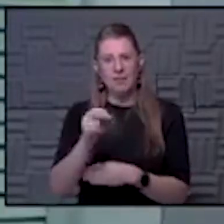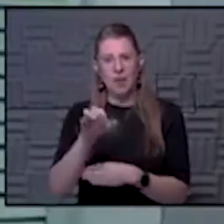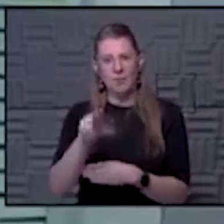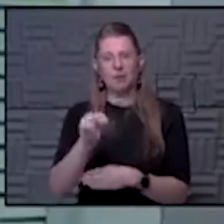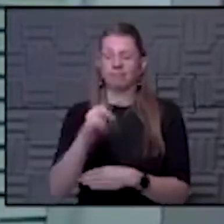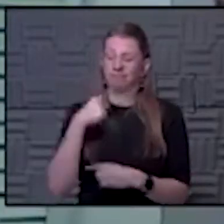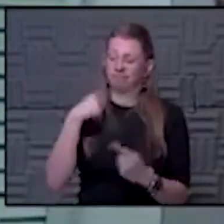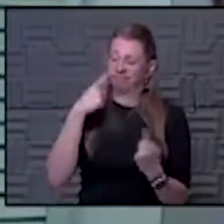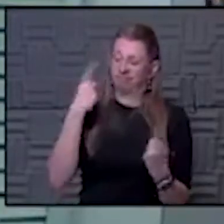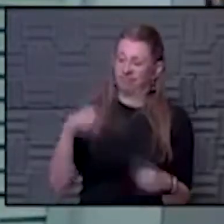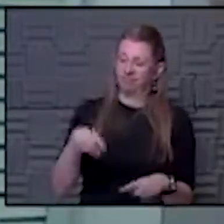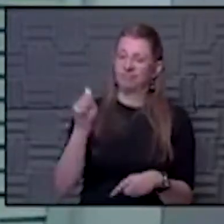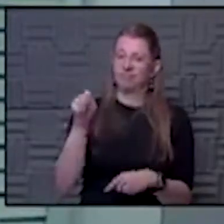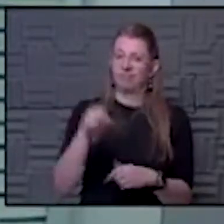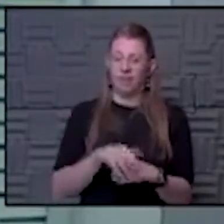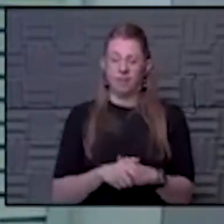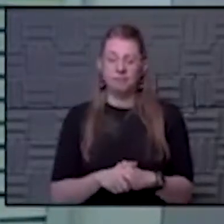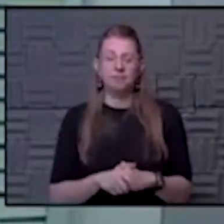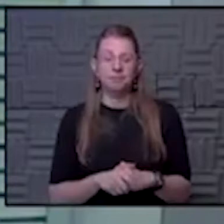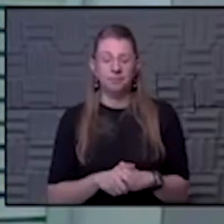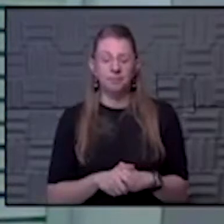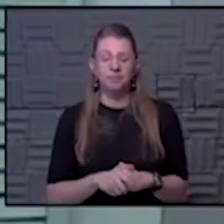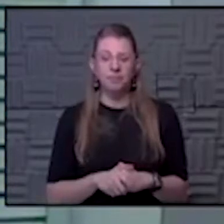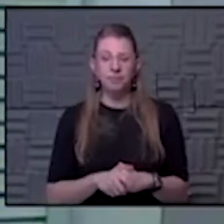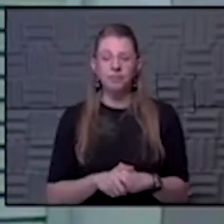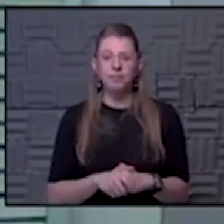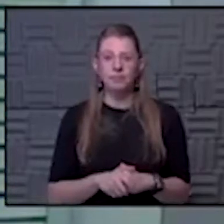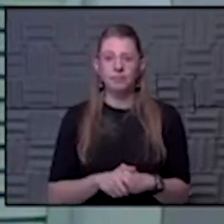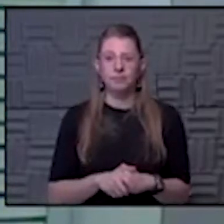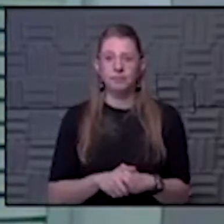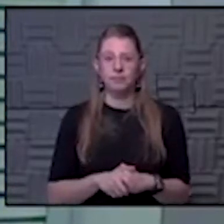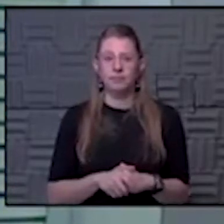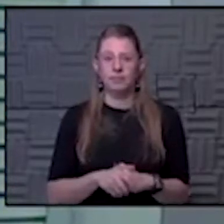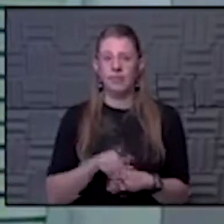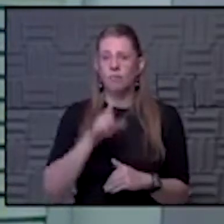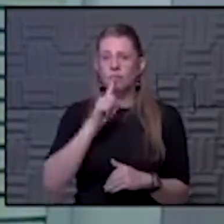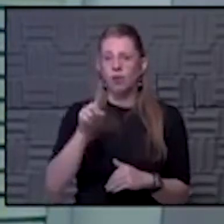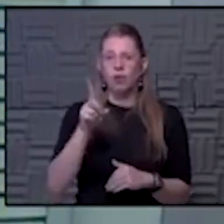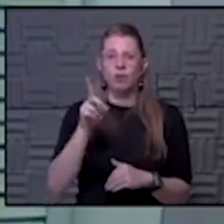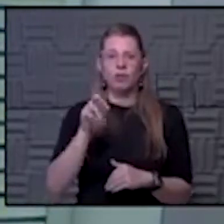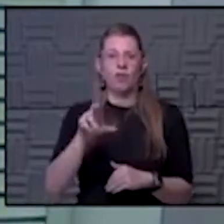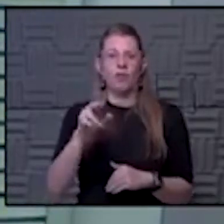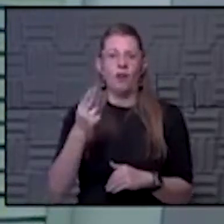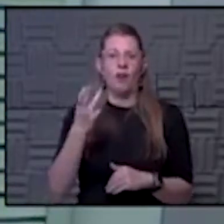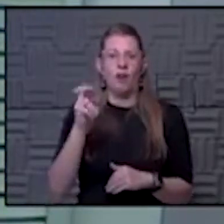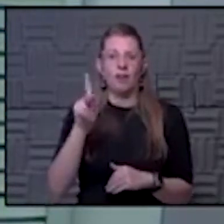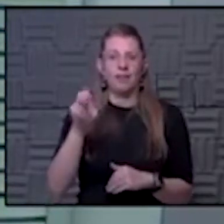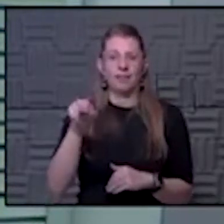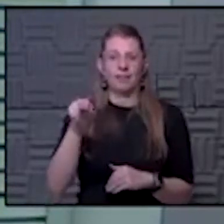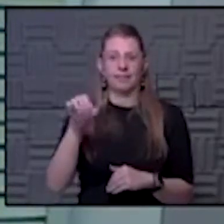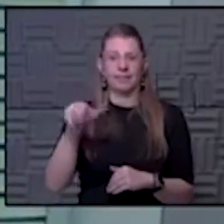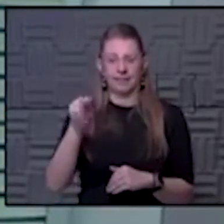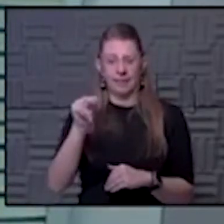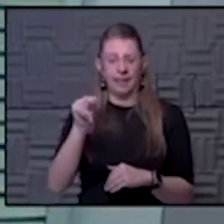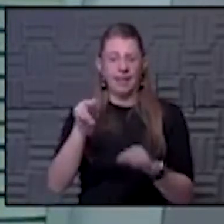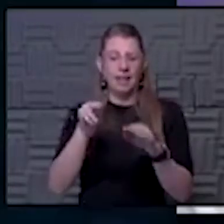agree. And I'm sure Dr. Hawkinson would be happy to comment on what level of immunity, what level of